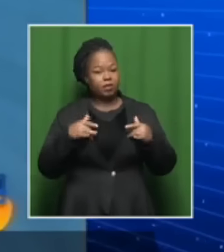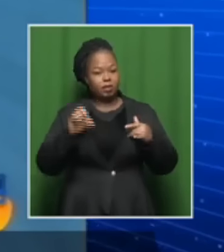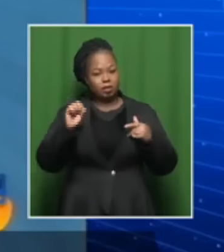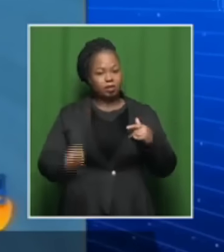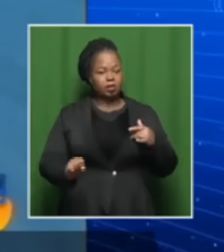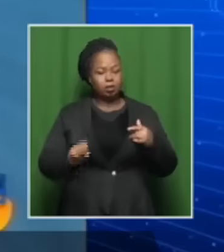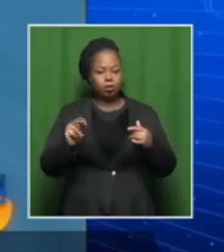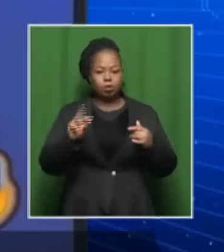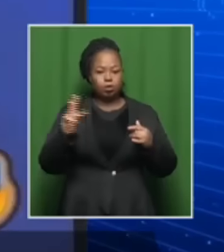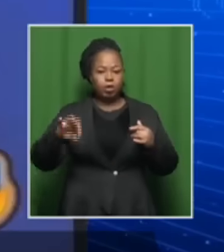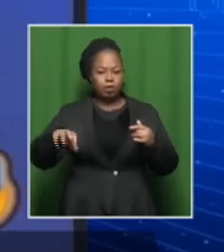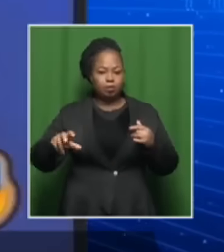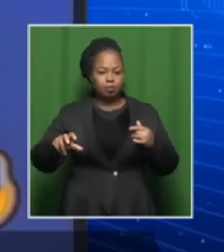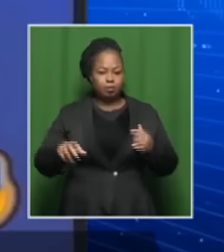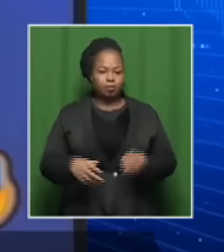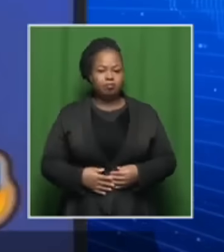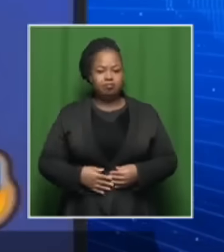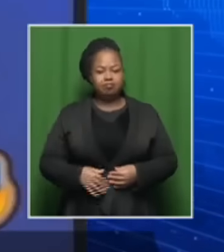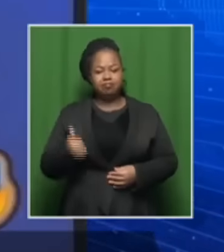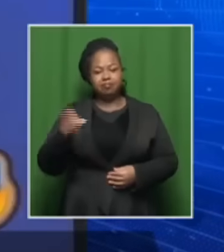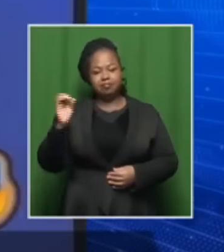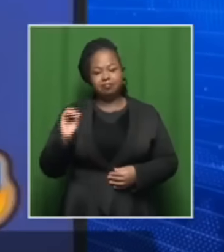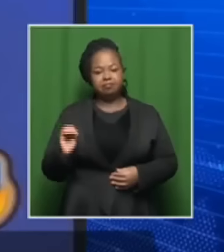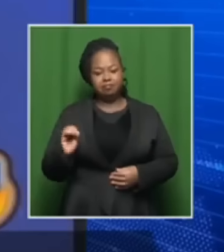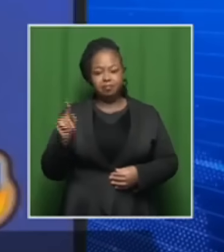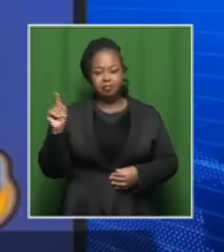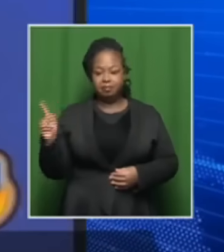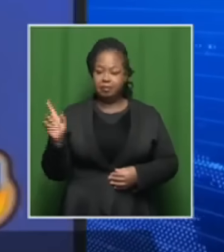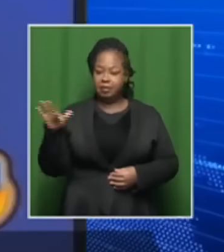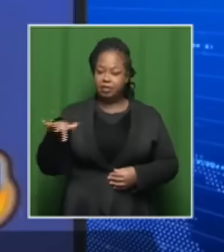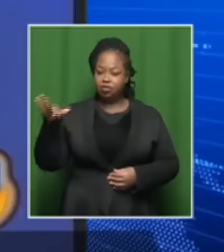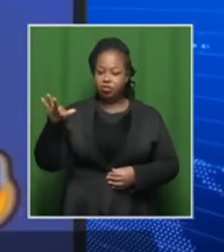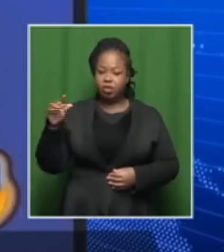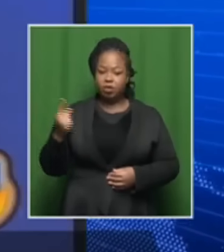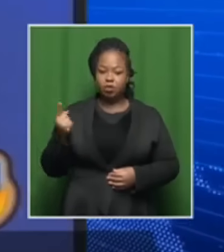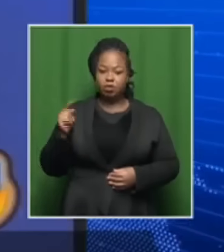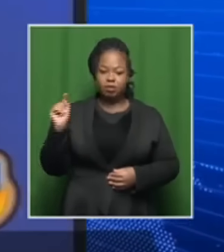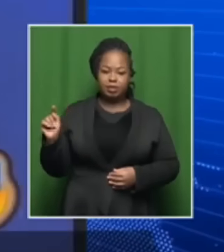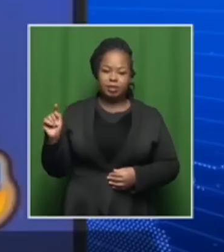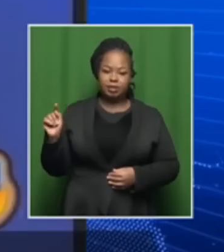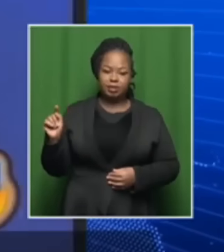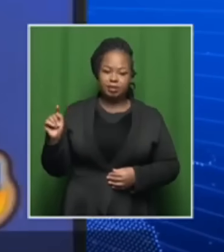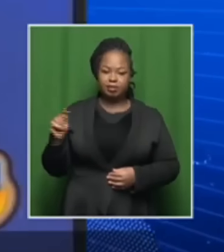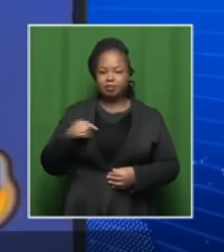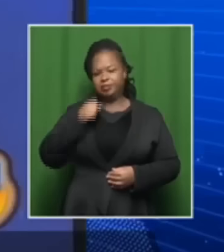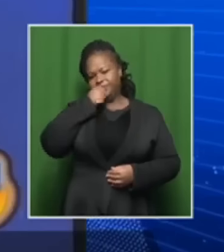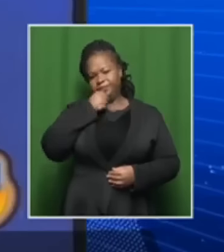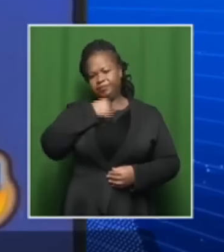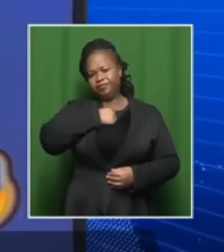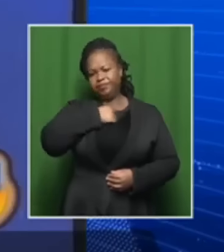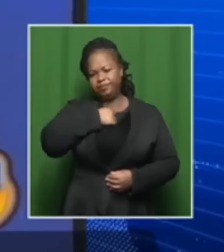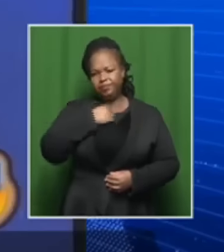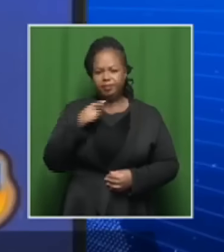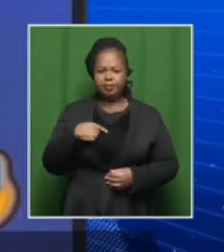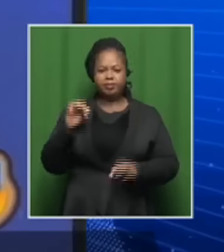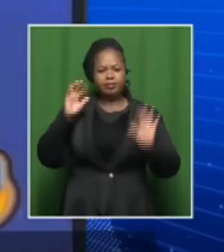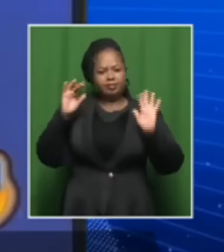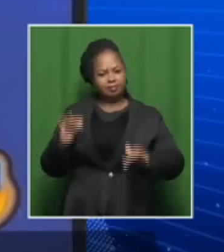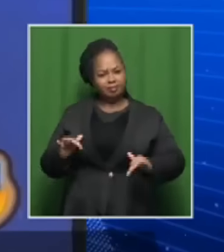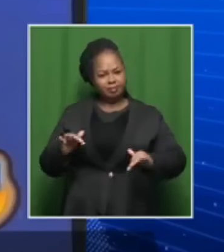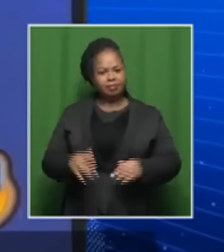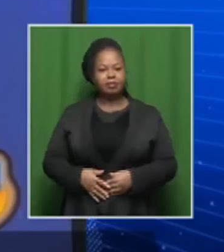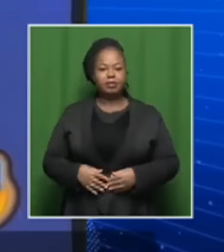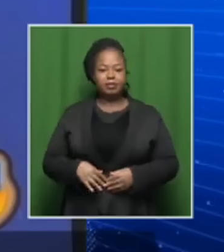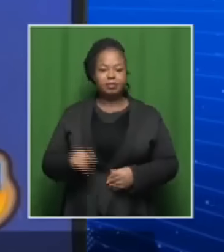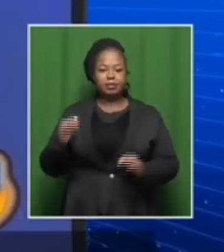and the northwest province. Well, a 60% chance in that area, lessening to isolate. Pardon me. To isolate the thunder showers up